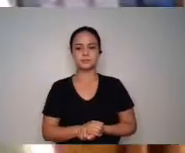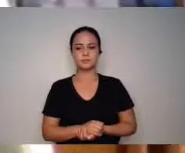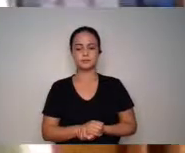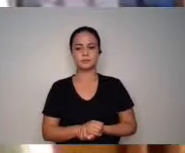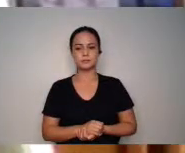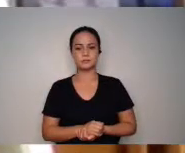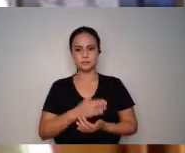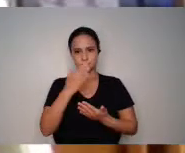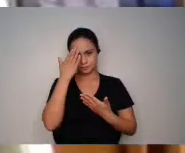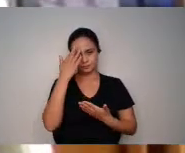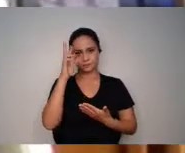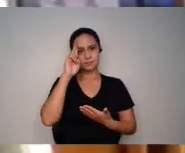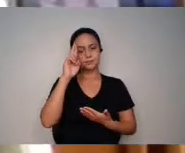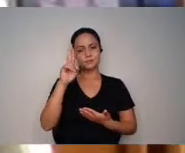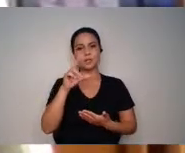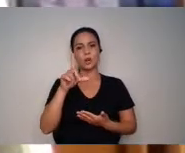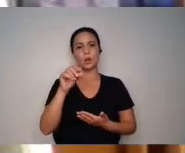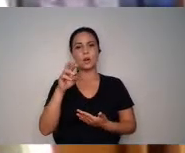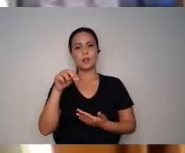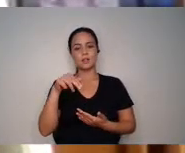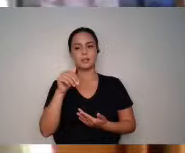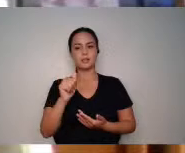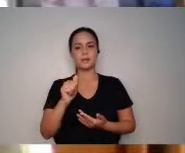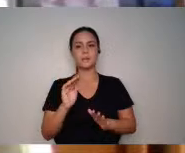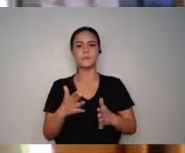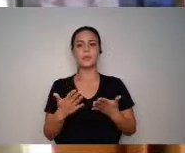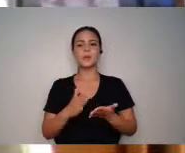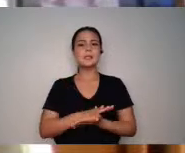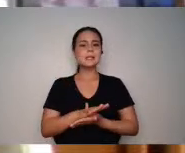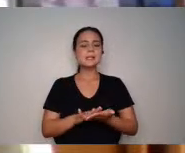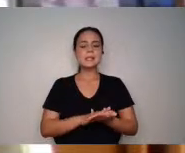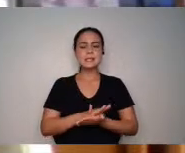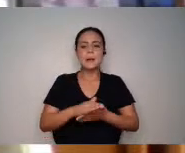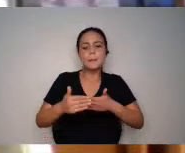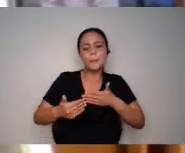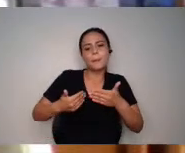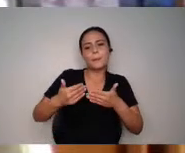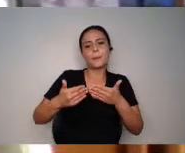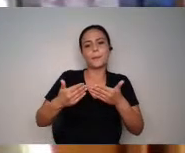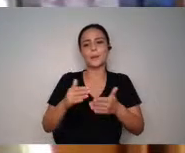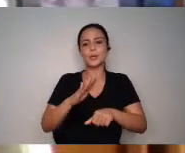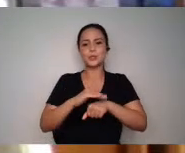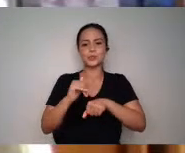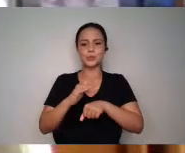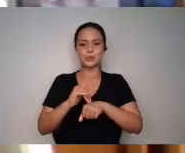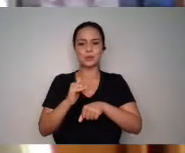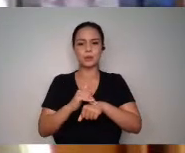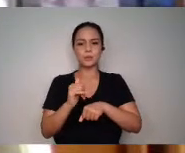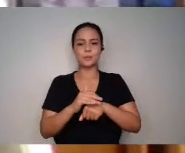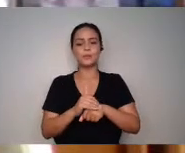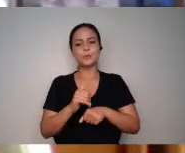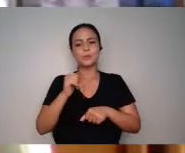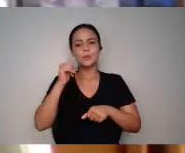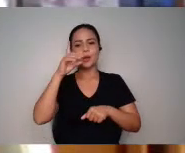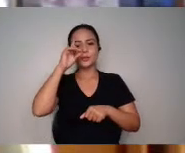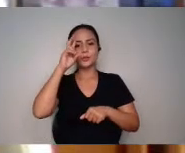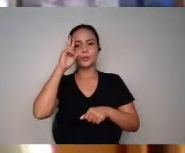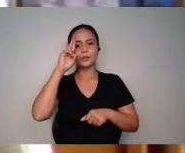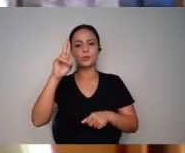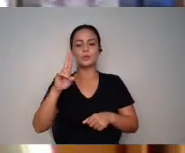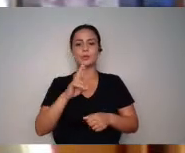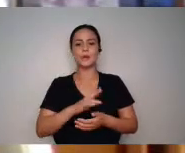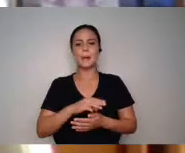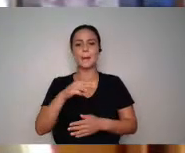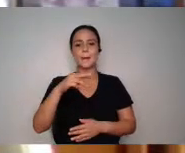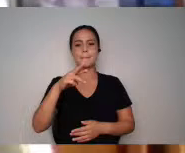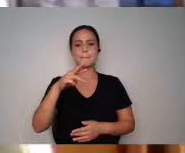Obrigada, doutora Lorena. Thank you, Dr. Lorena. Without any further ado, I'm going to pass the floor